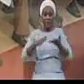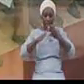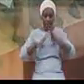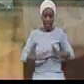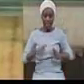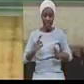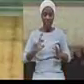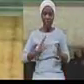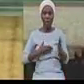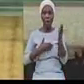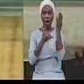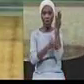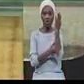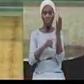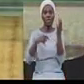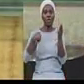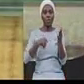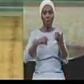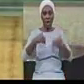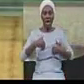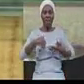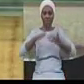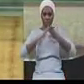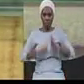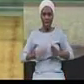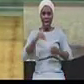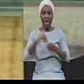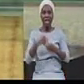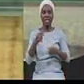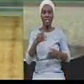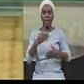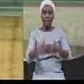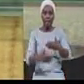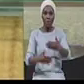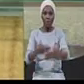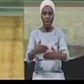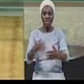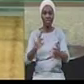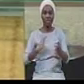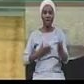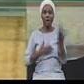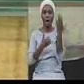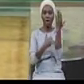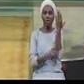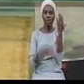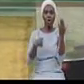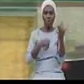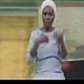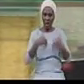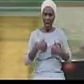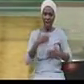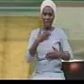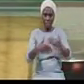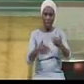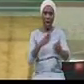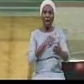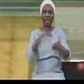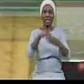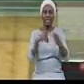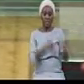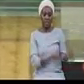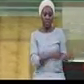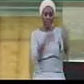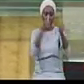the progress of our country, we have progress. And in the promotion of our country, out of the